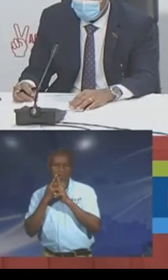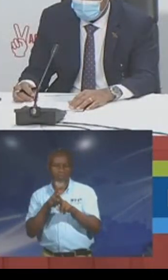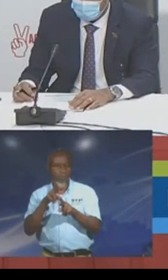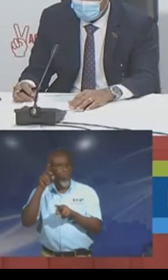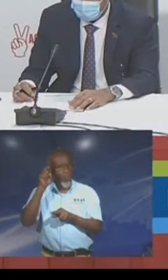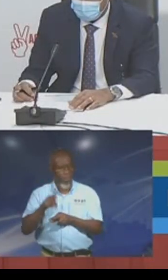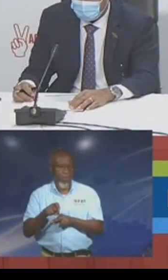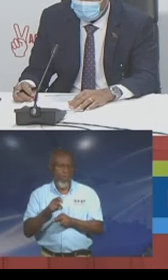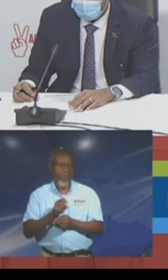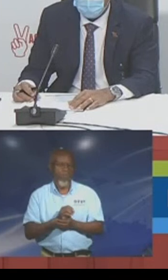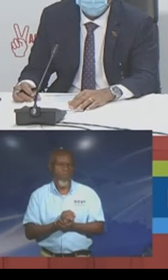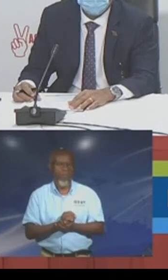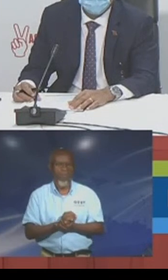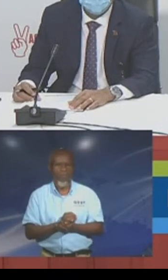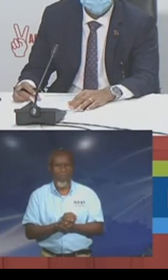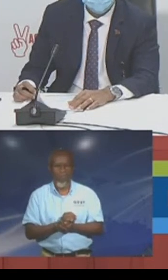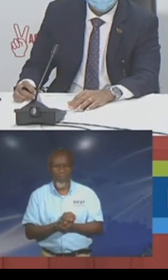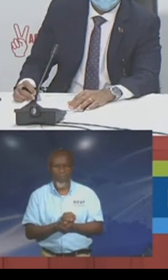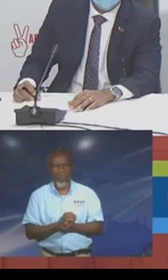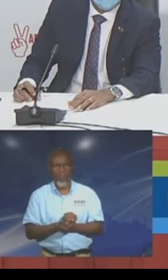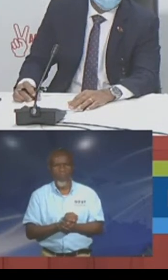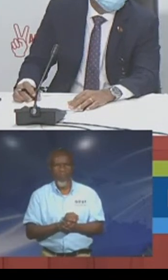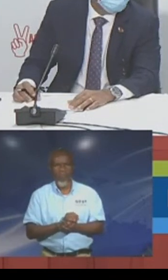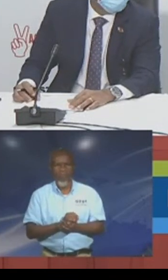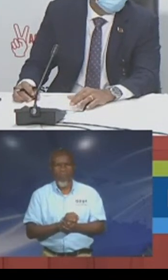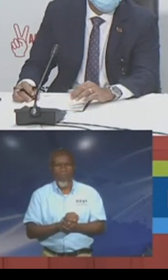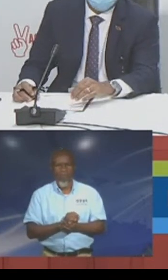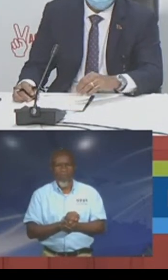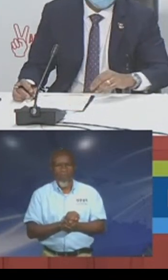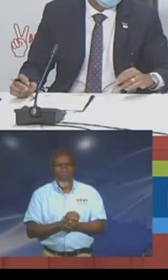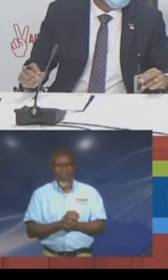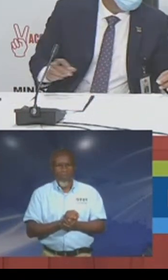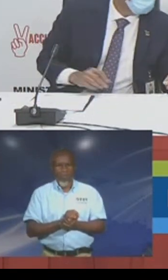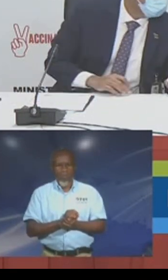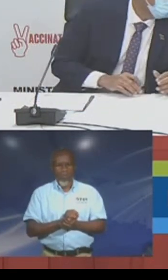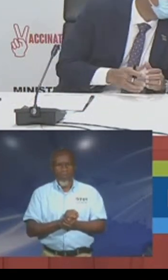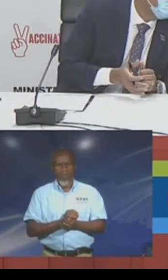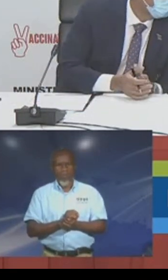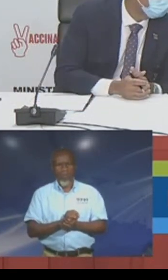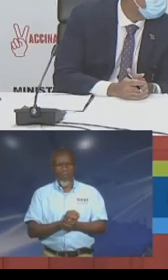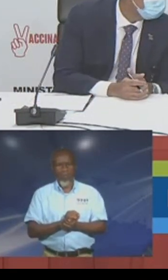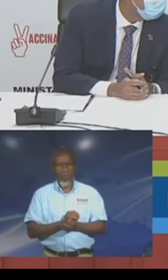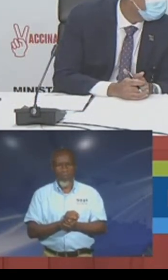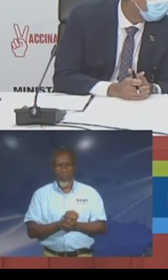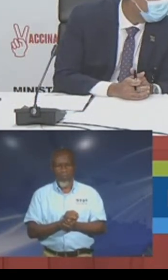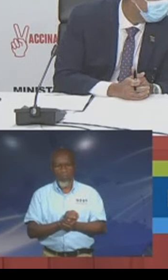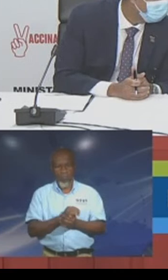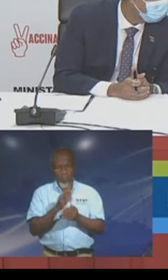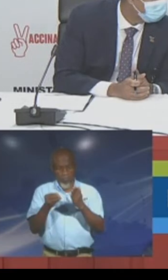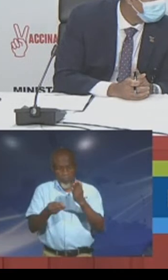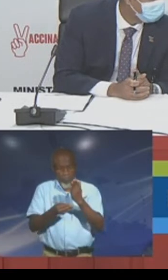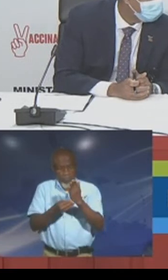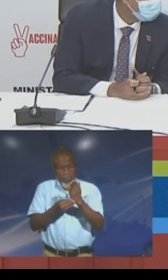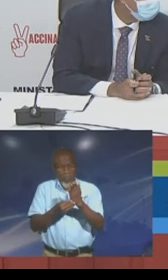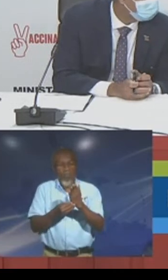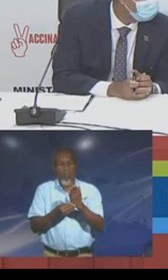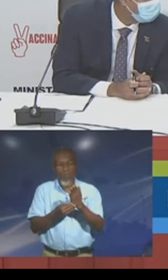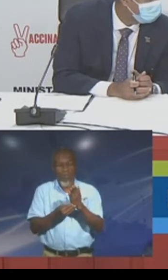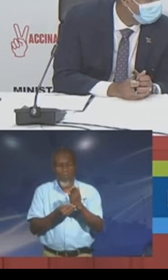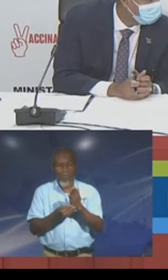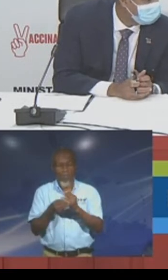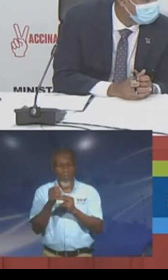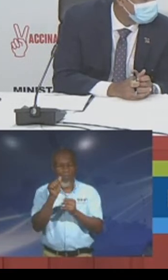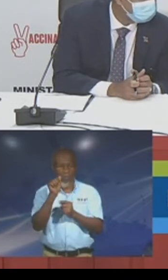Okay, thank you very much. And with that, we go back for a follow-up question. We accommodate